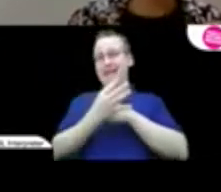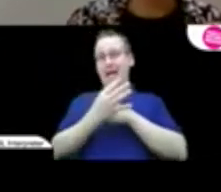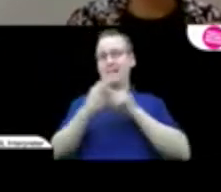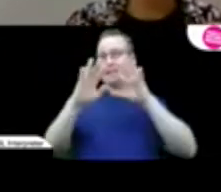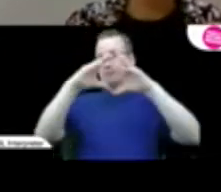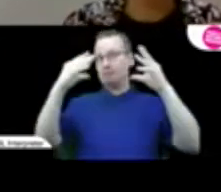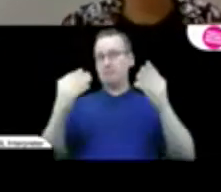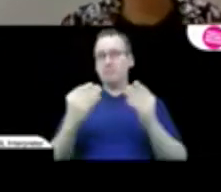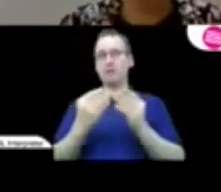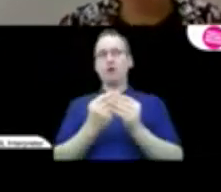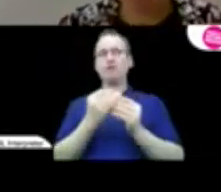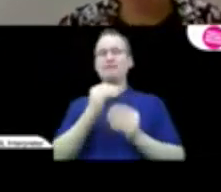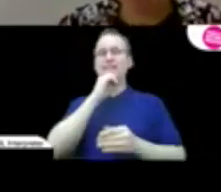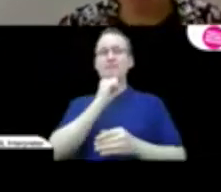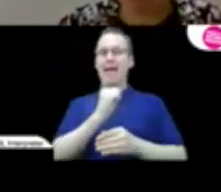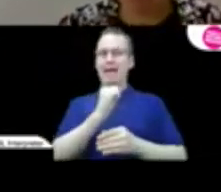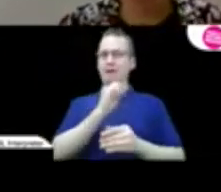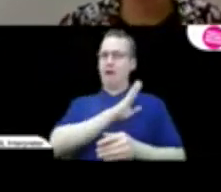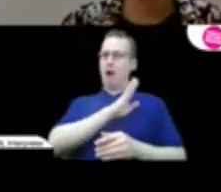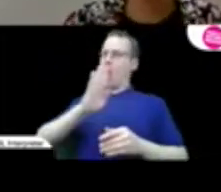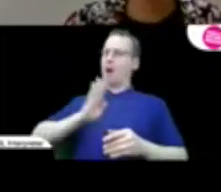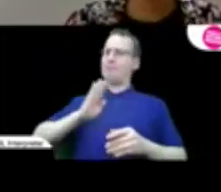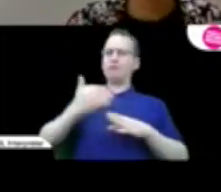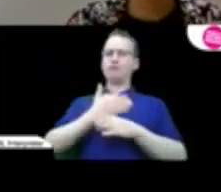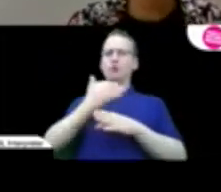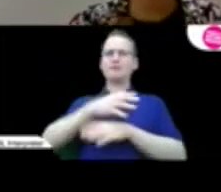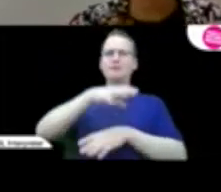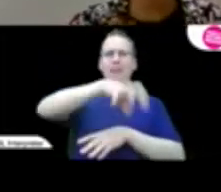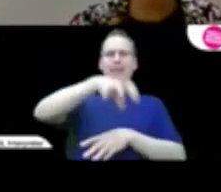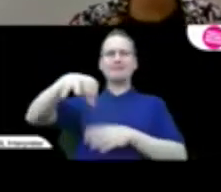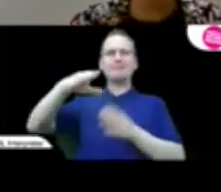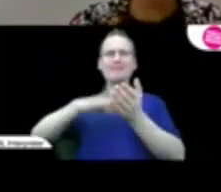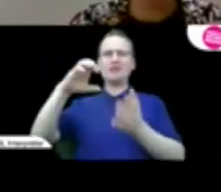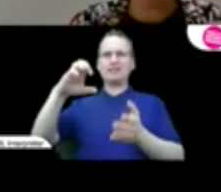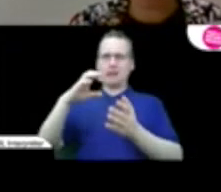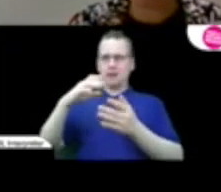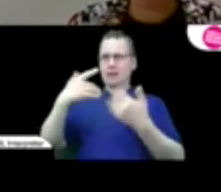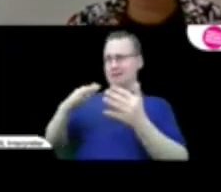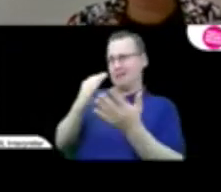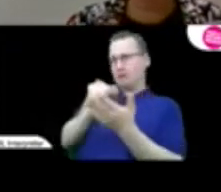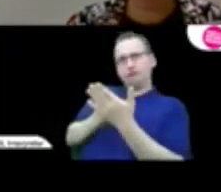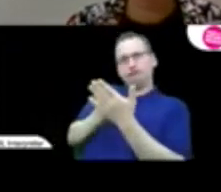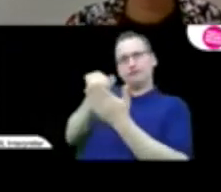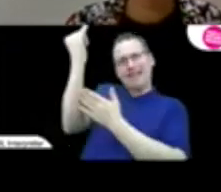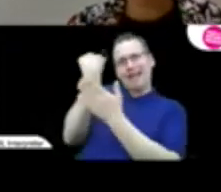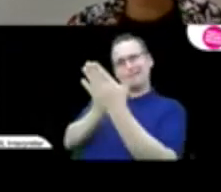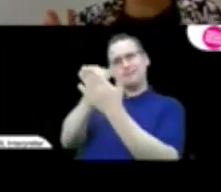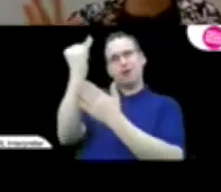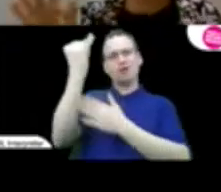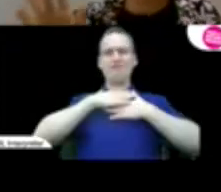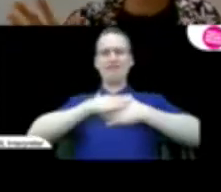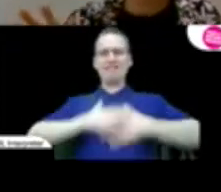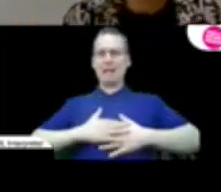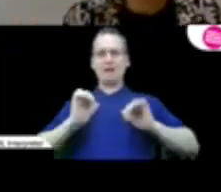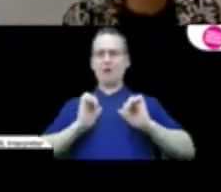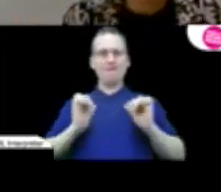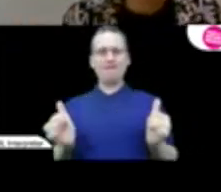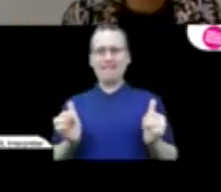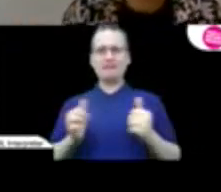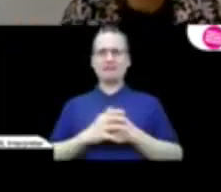enlist at army recruiting stations in Manchester were rejected because they were physically unfit.